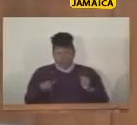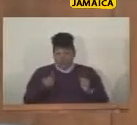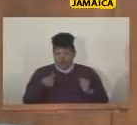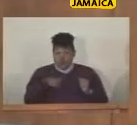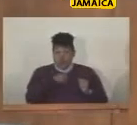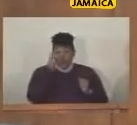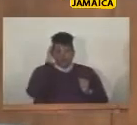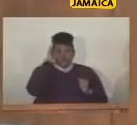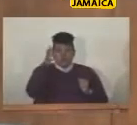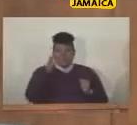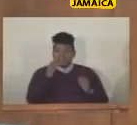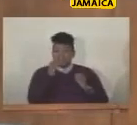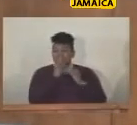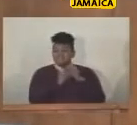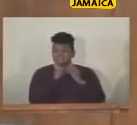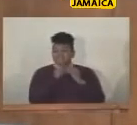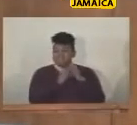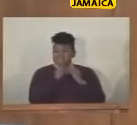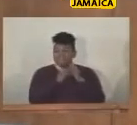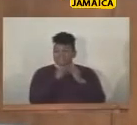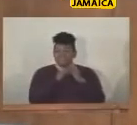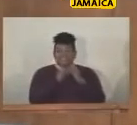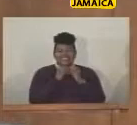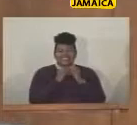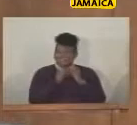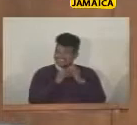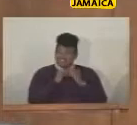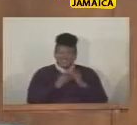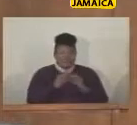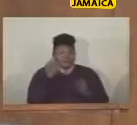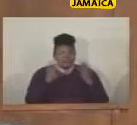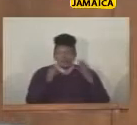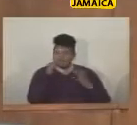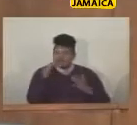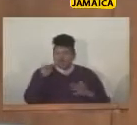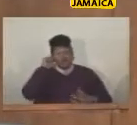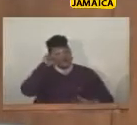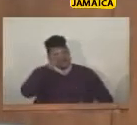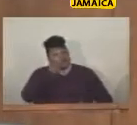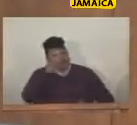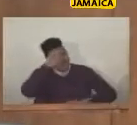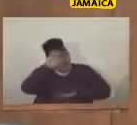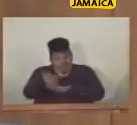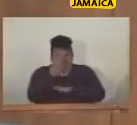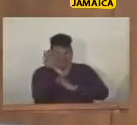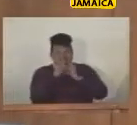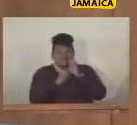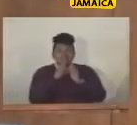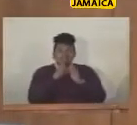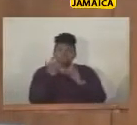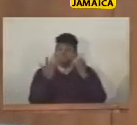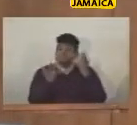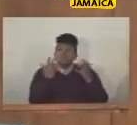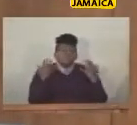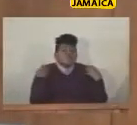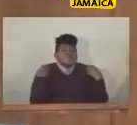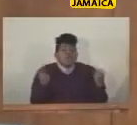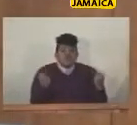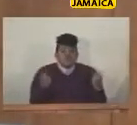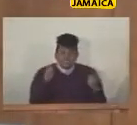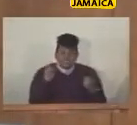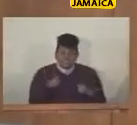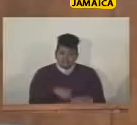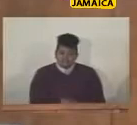love. And I'm using this medium on behalf of all of us to extend condolences to the family and indeed to all the families that